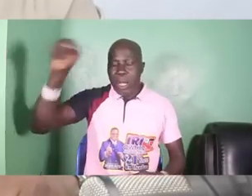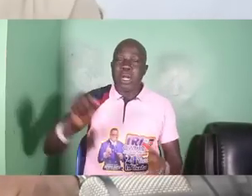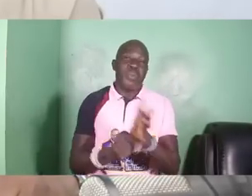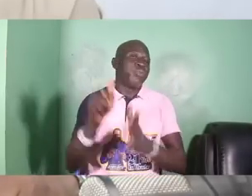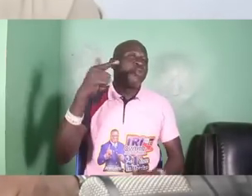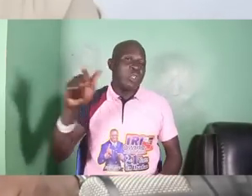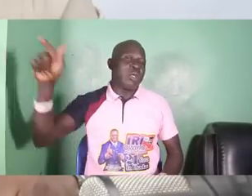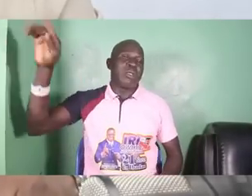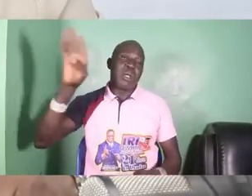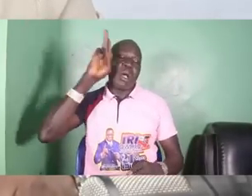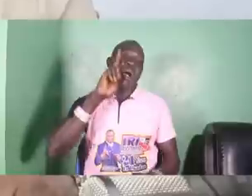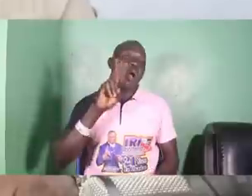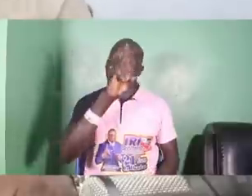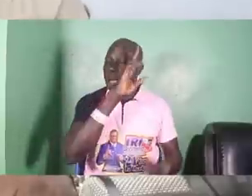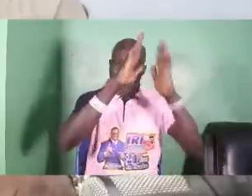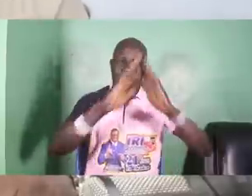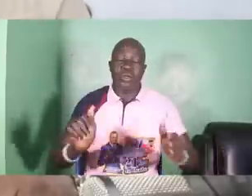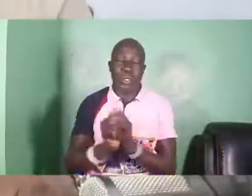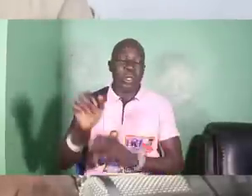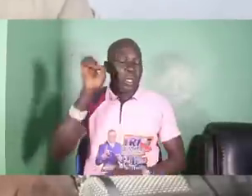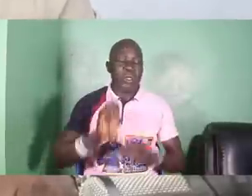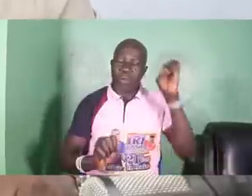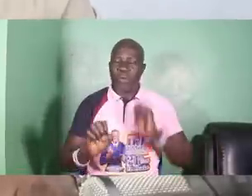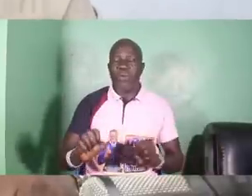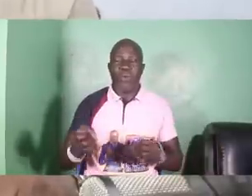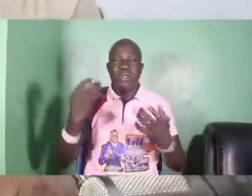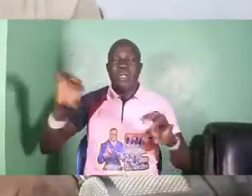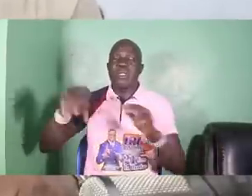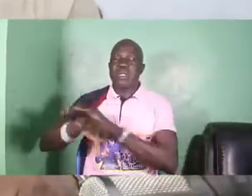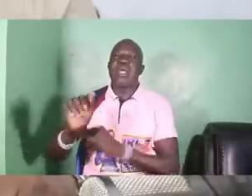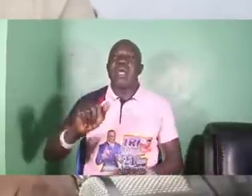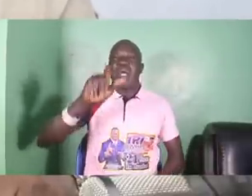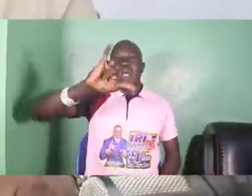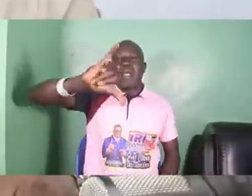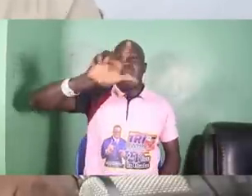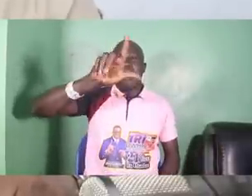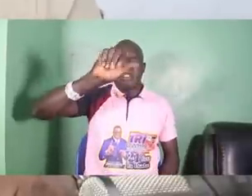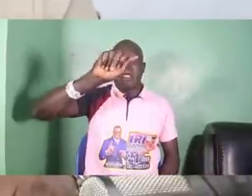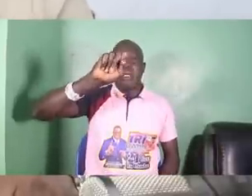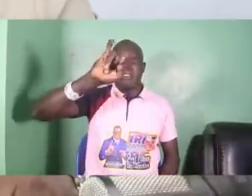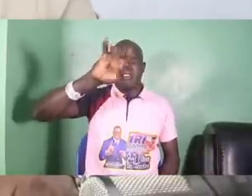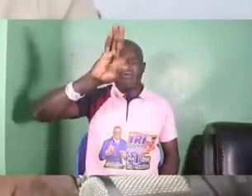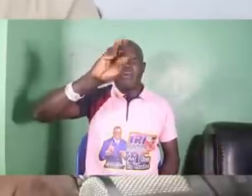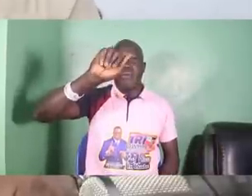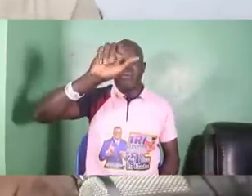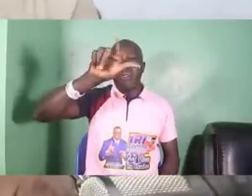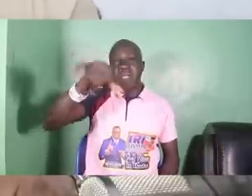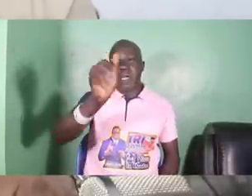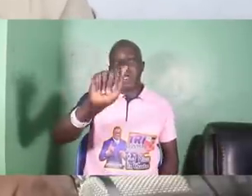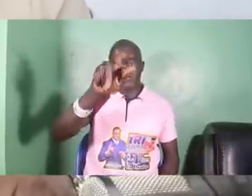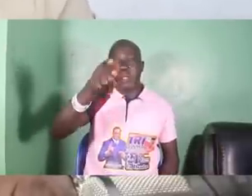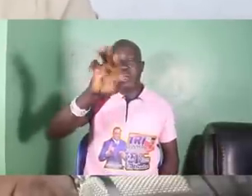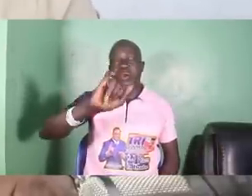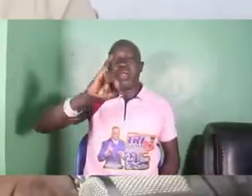Guest house. Guest house. And event center. And event center. Plus 6A. Plus 6A. Latif Jakande Room. Latif Jakande Room. Agidibi Bus Stop. Agidibi Bus Stop.